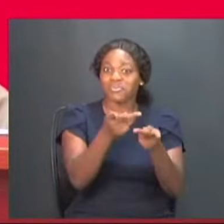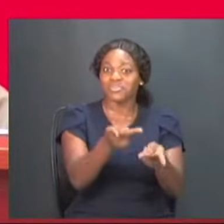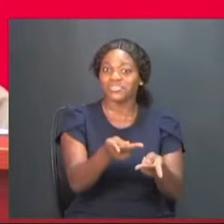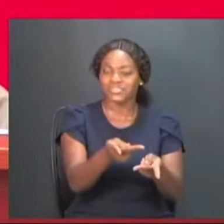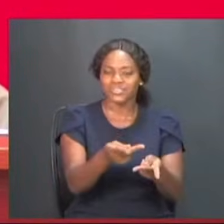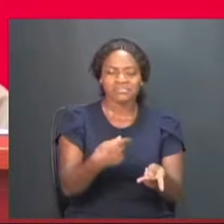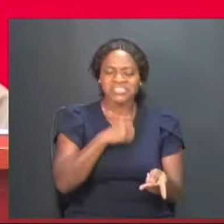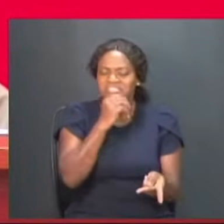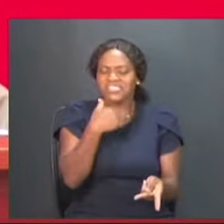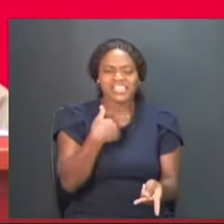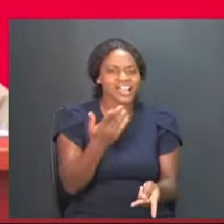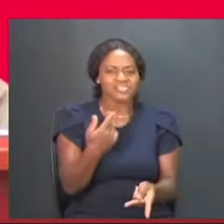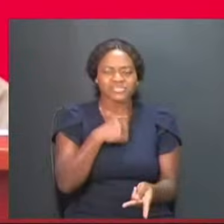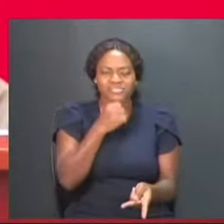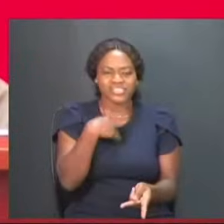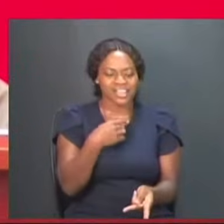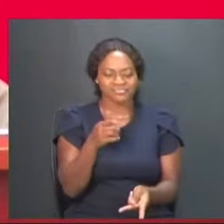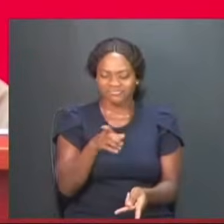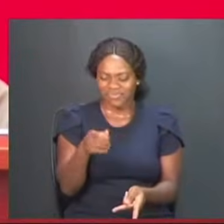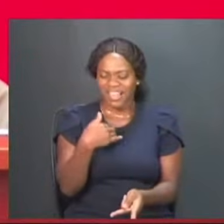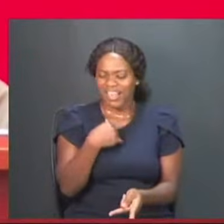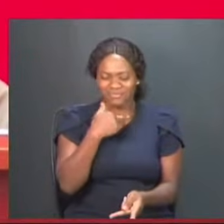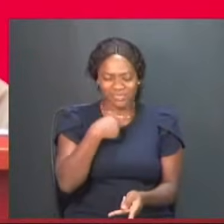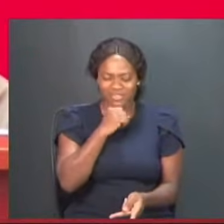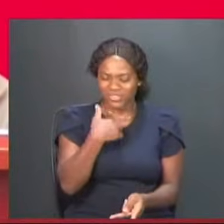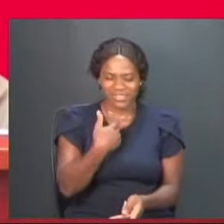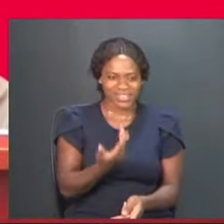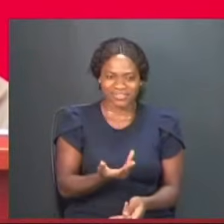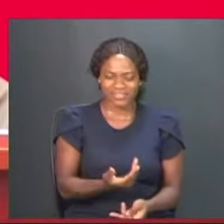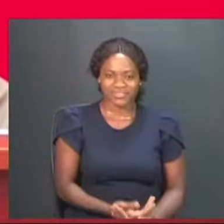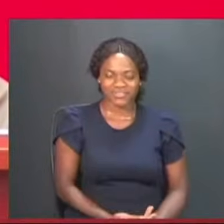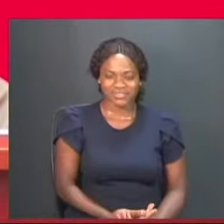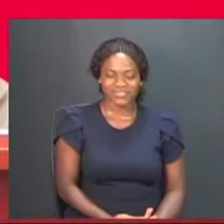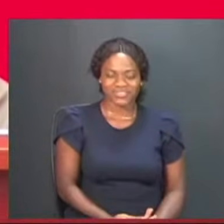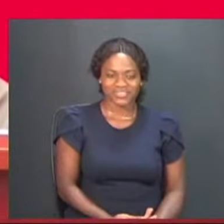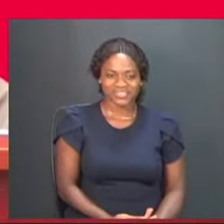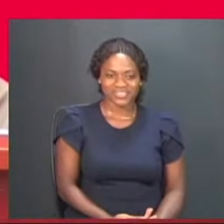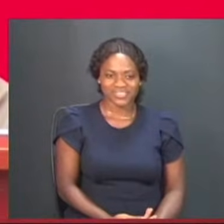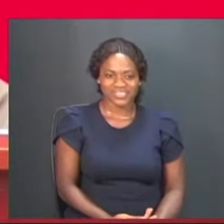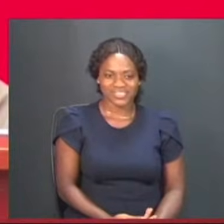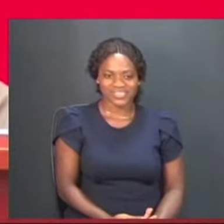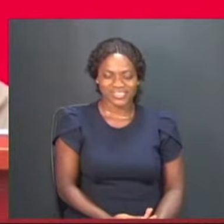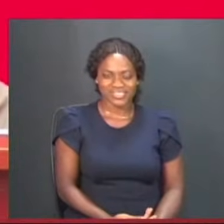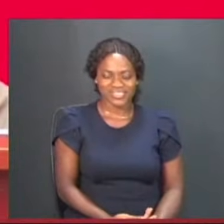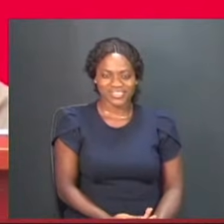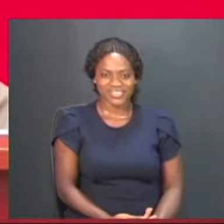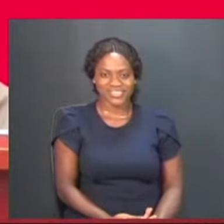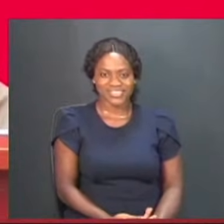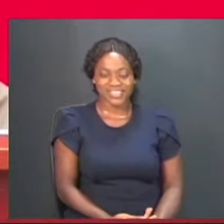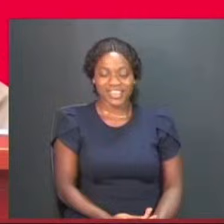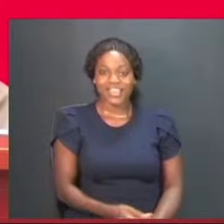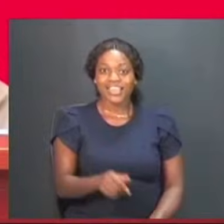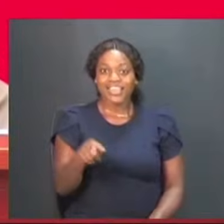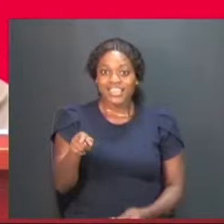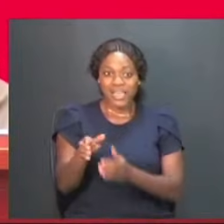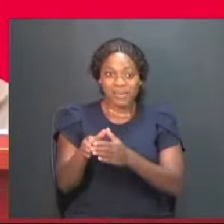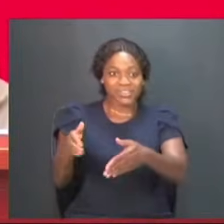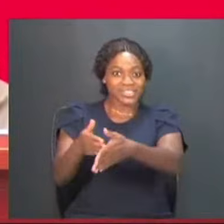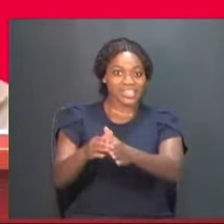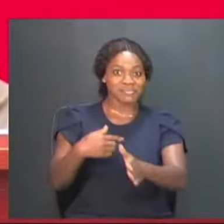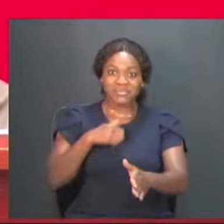don't have words. He has words. Okay. Suggest to him that he should use simple report. You guys, he's a majority leader. I am not the